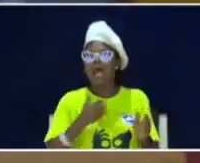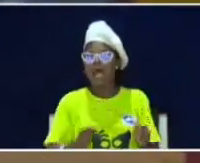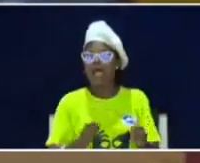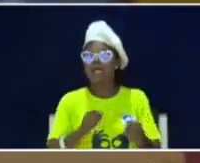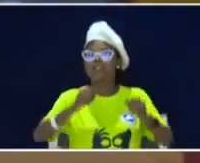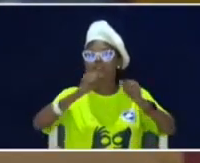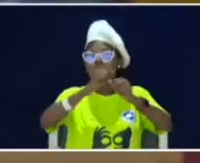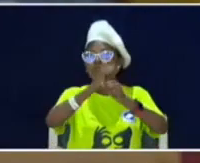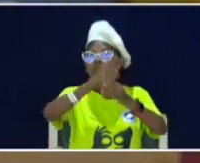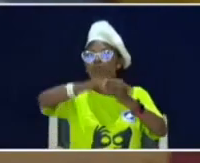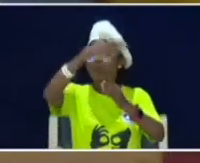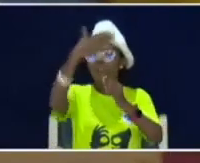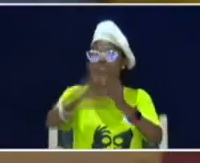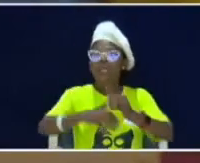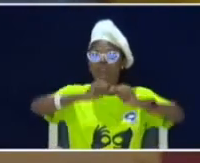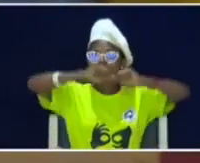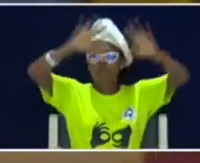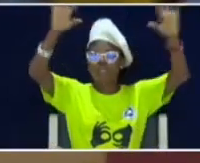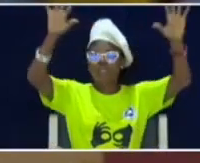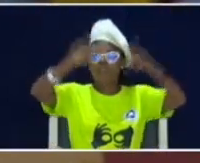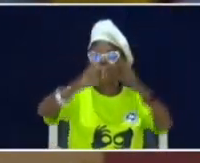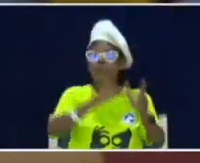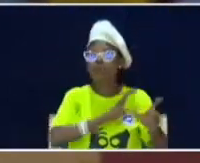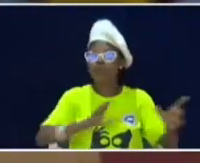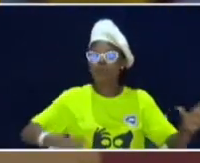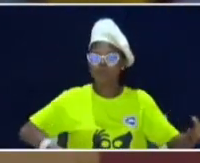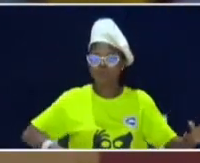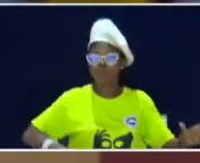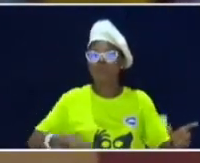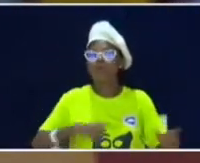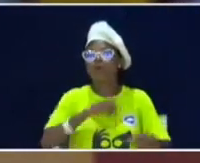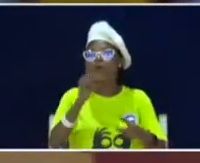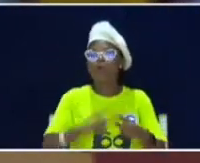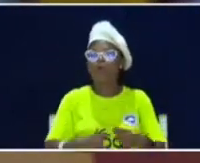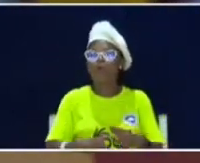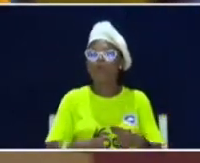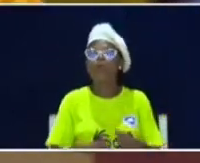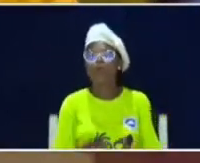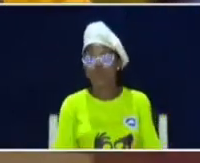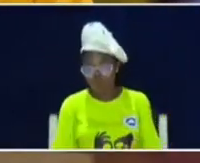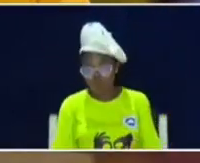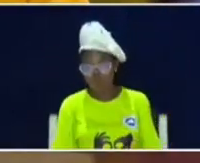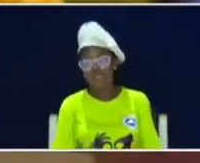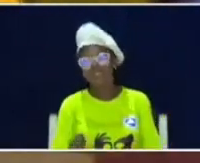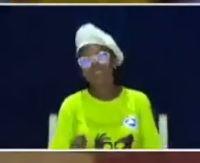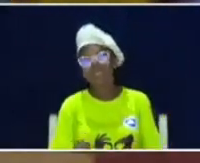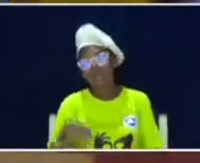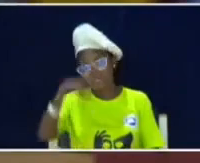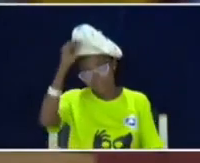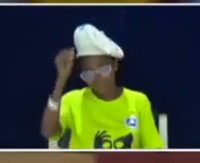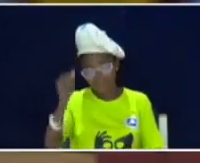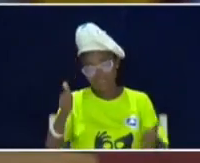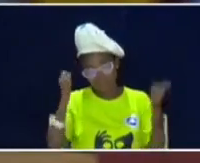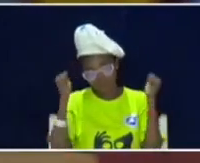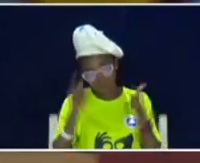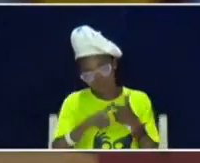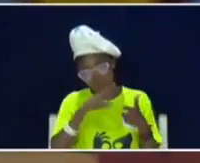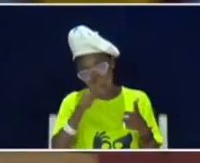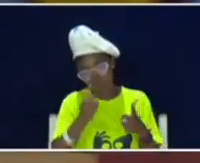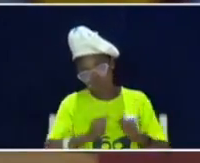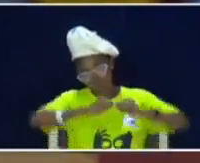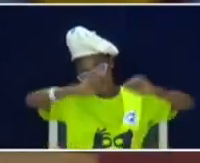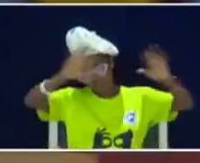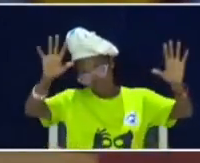When a life is without Christ, such a life begins to experience crisis. When a man is without